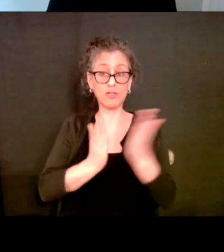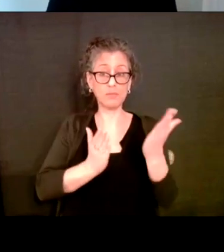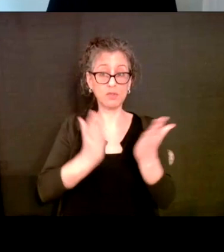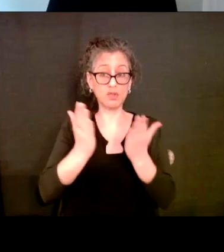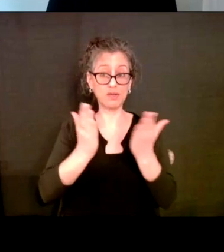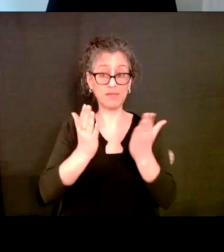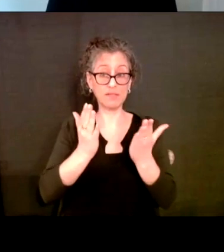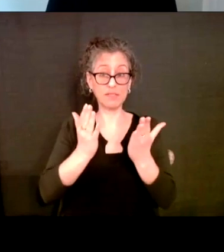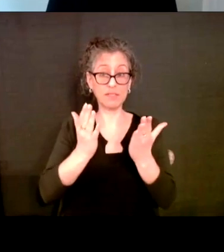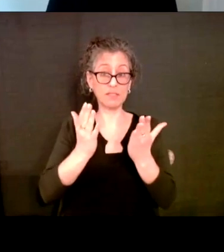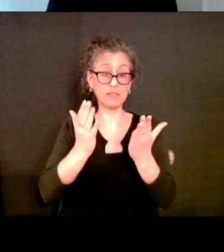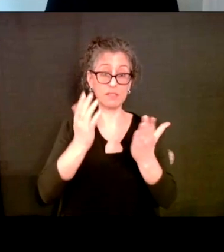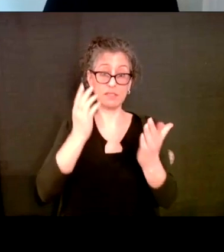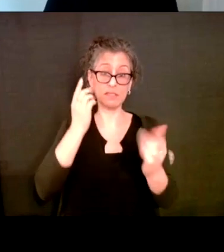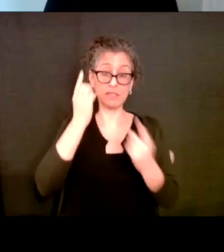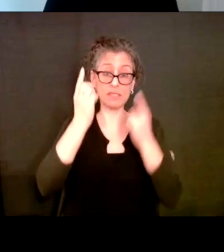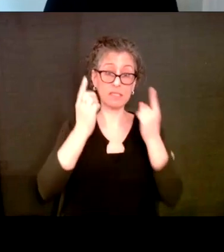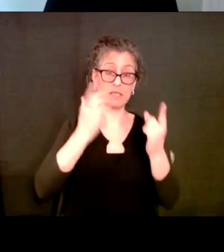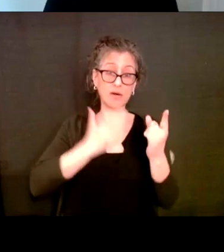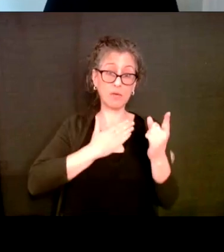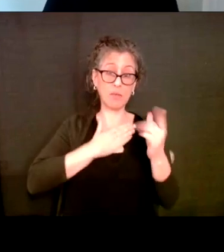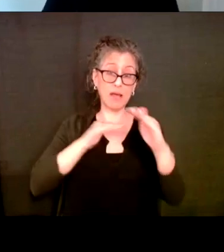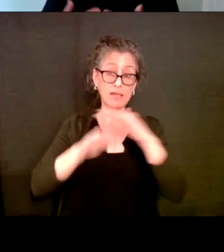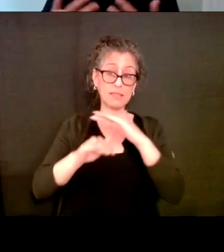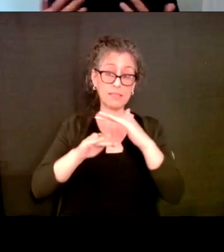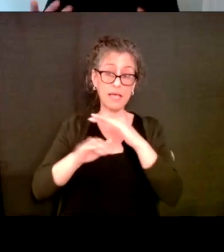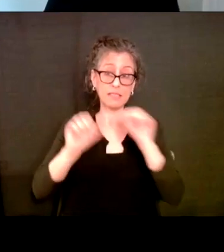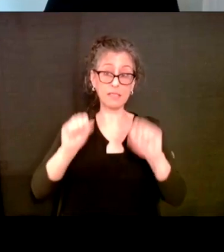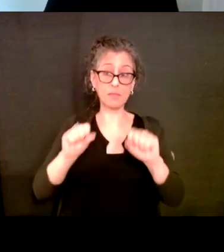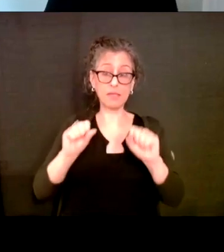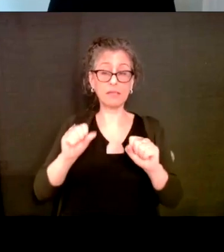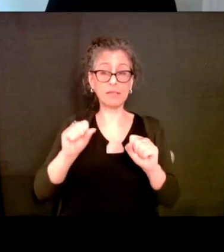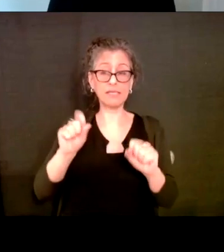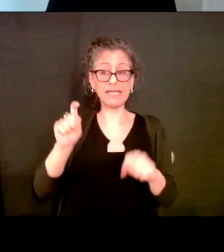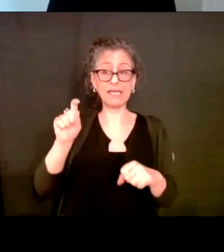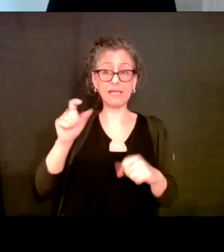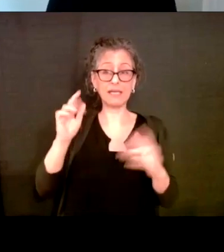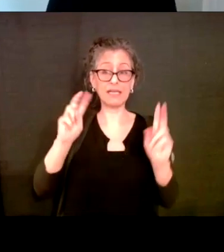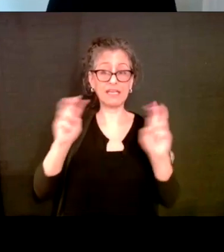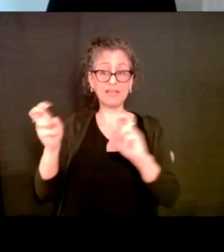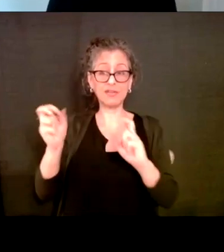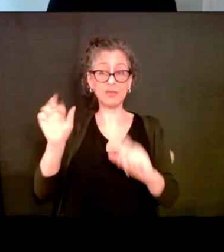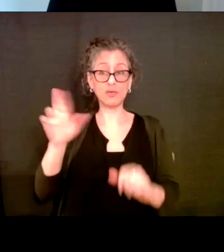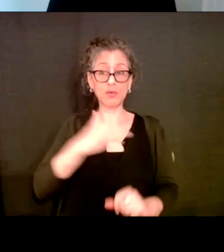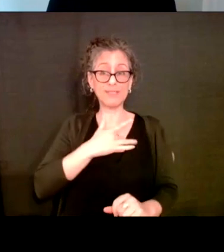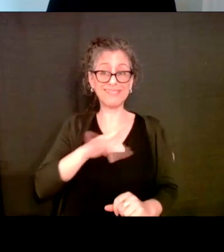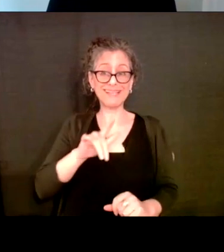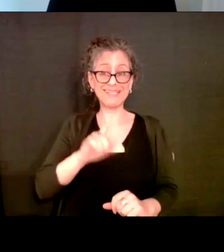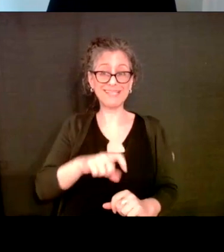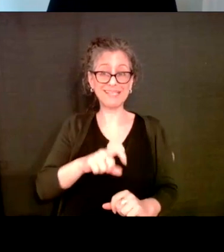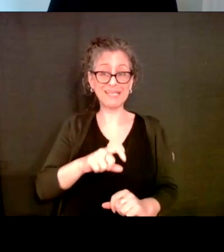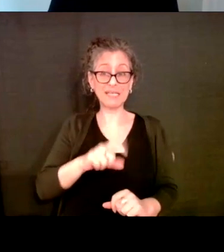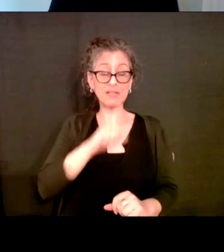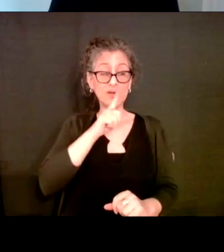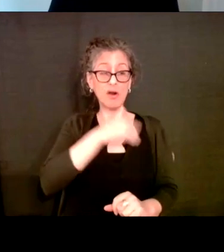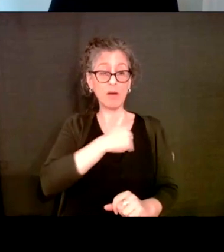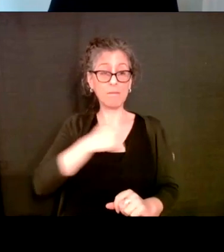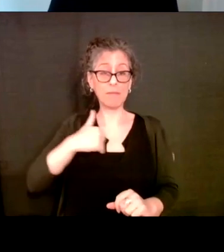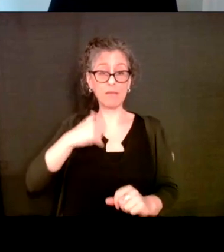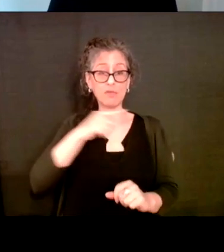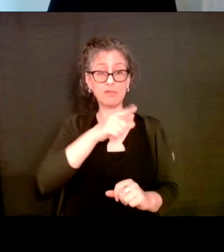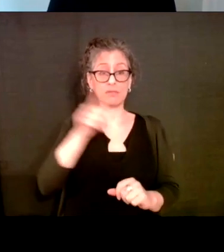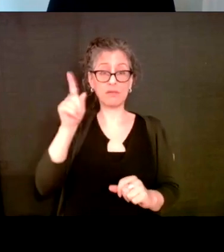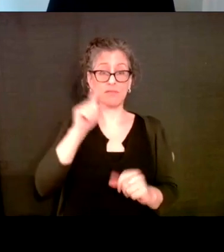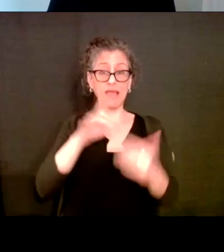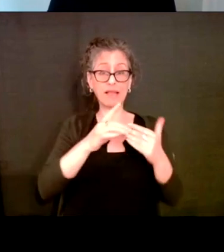consider my accessibility issues or my sensory needs? Are members of members of